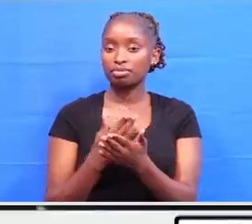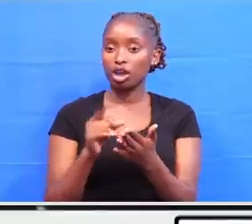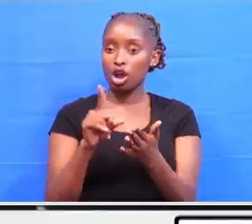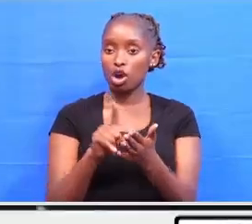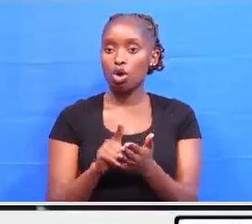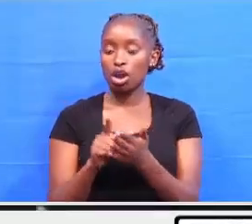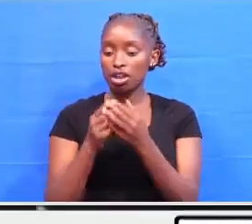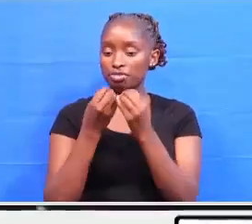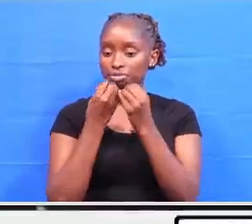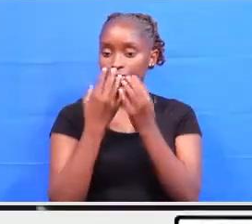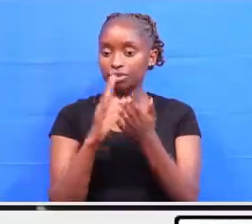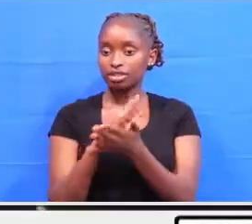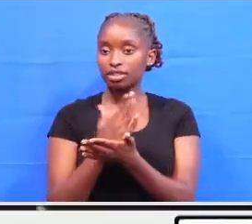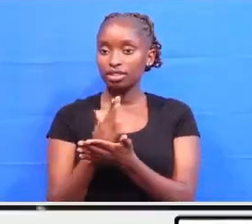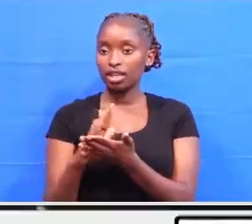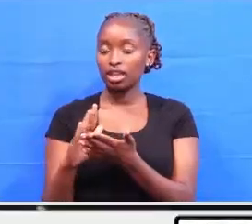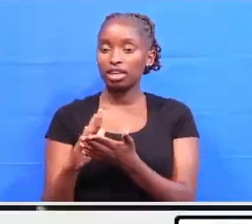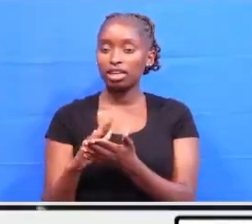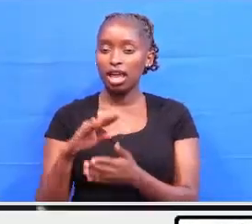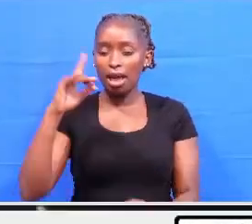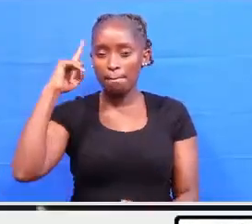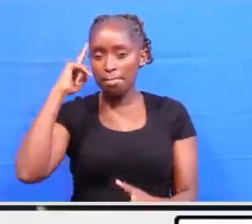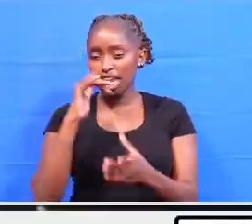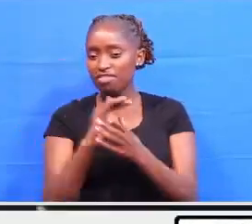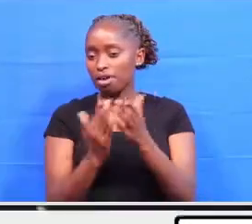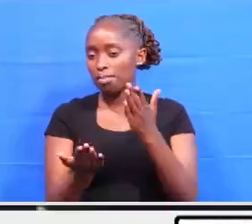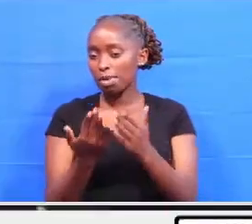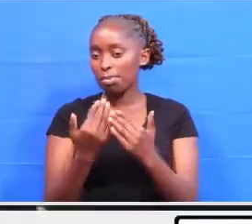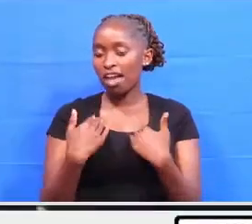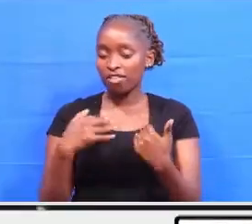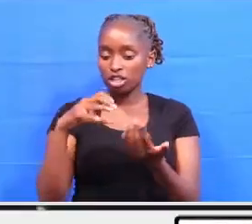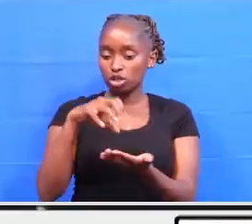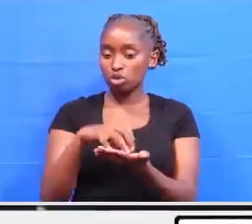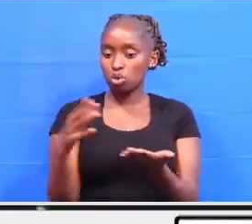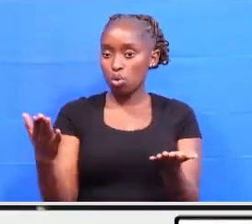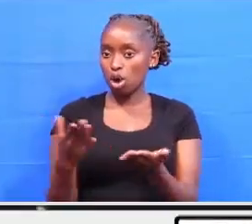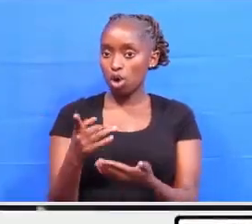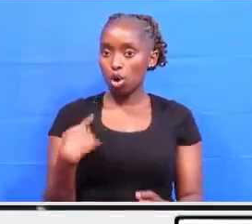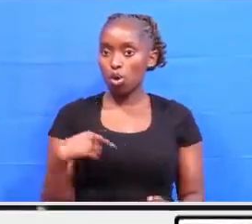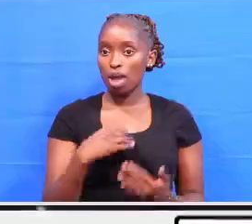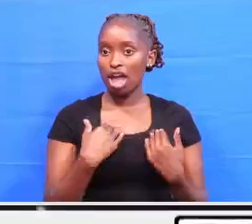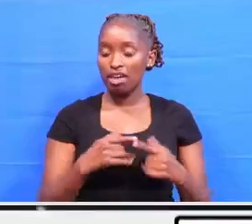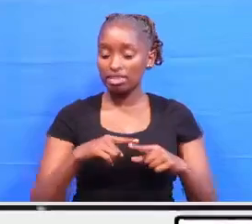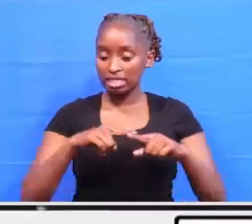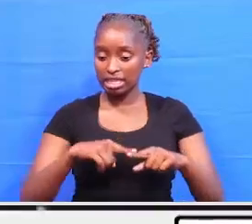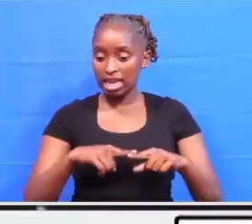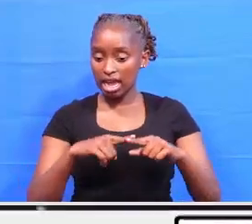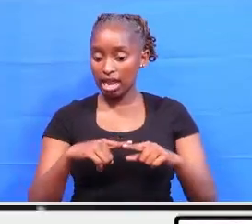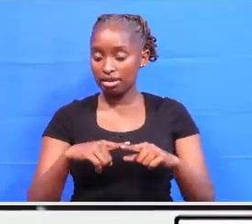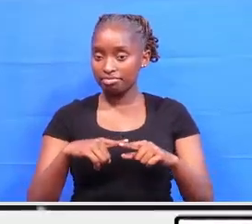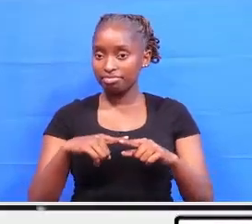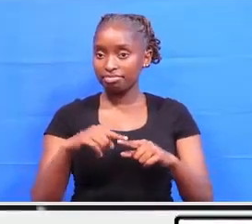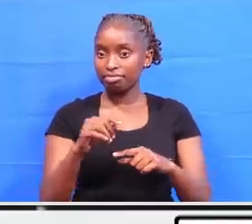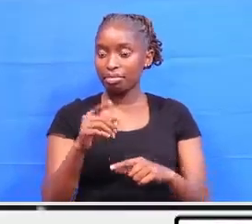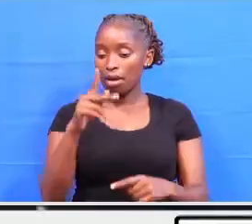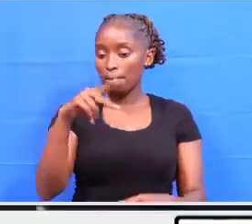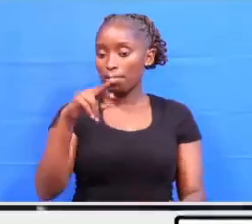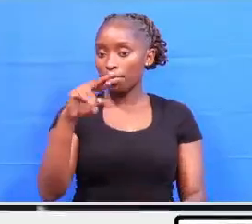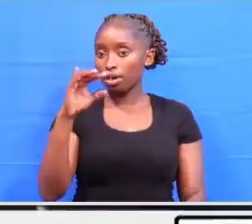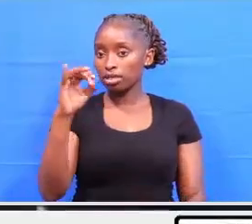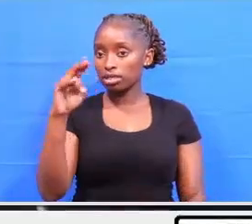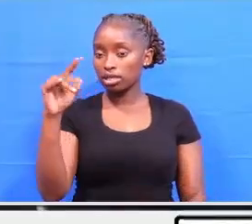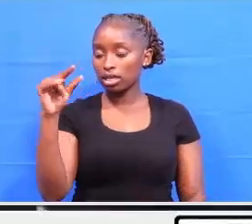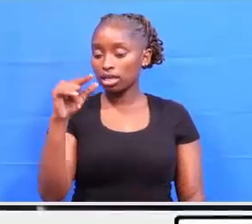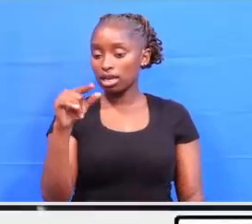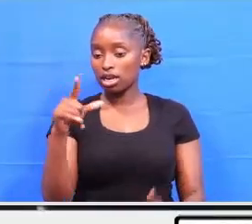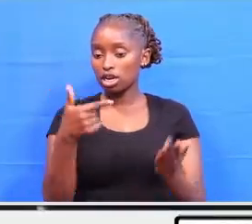information sharing body, do you believe that maybe there could be a situation where we could have a standard pricing for these digital lending apps?